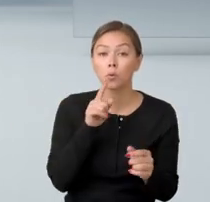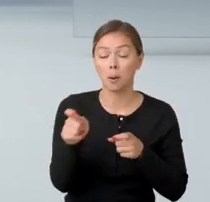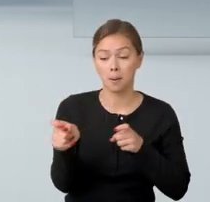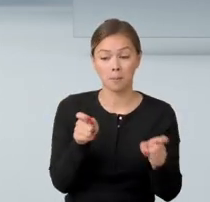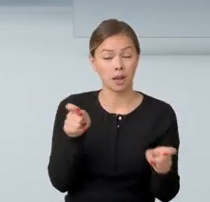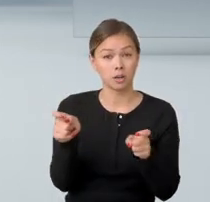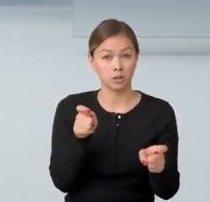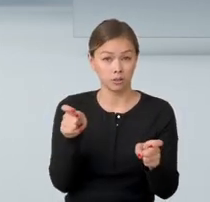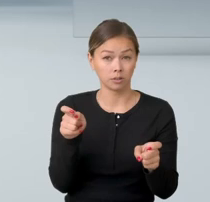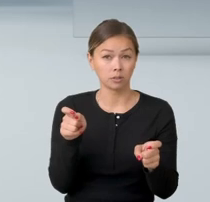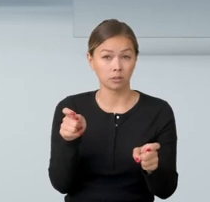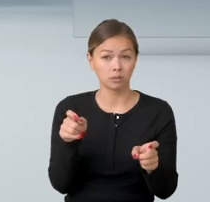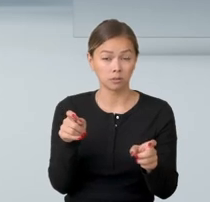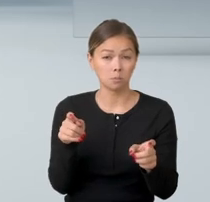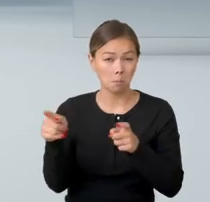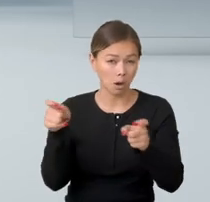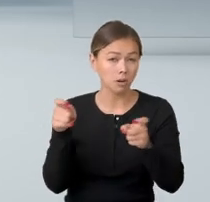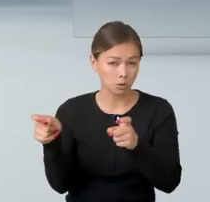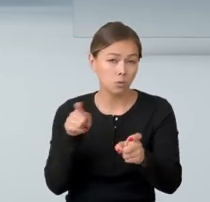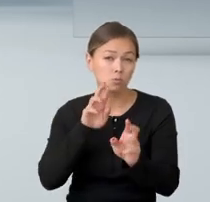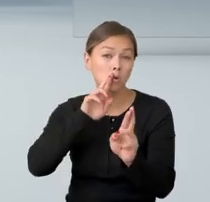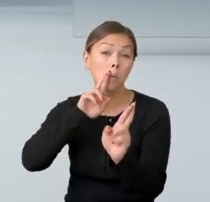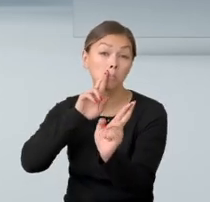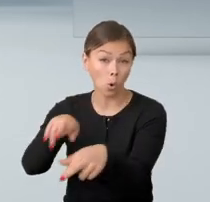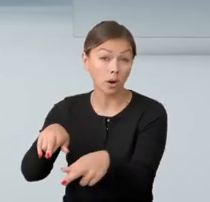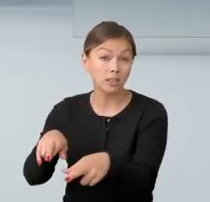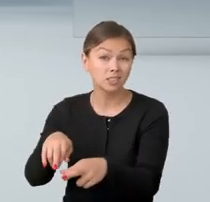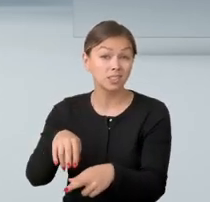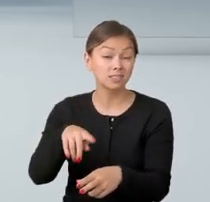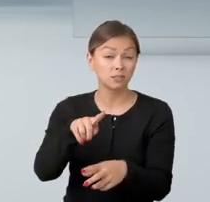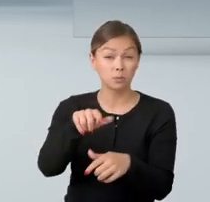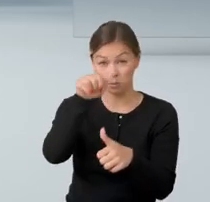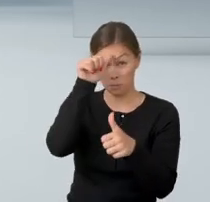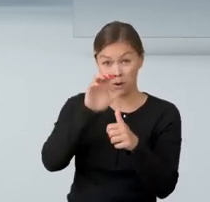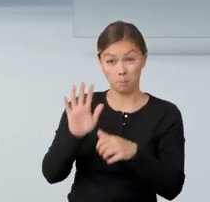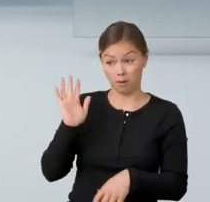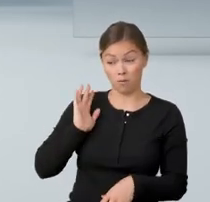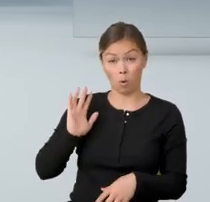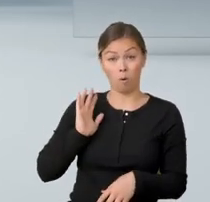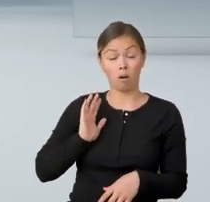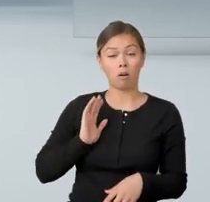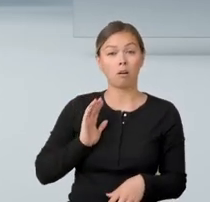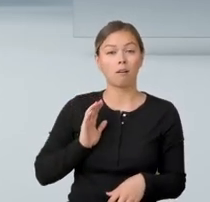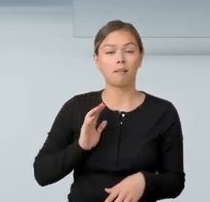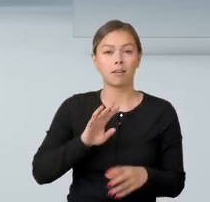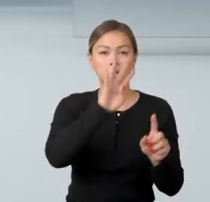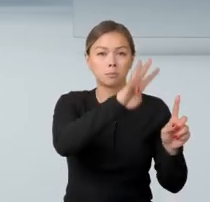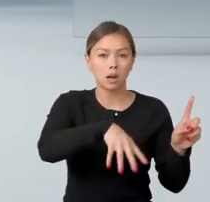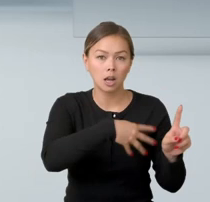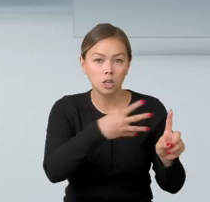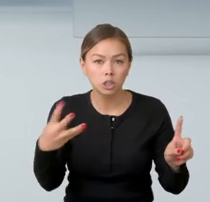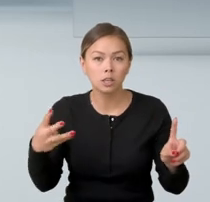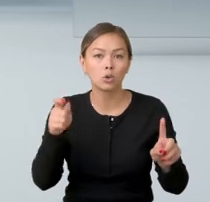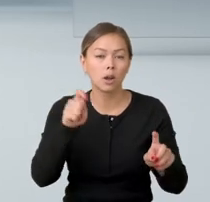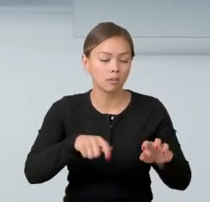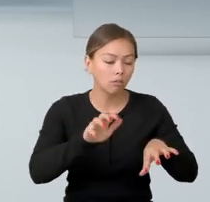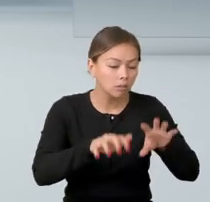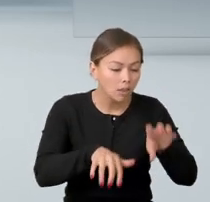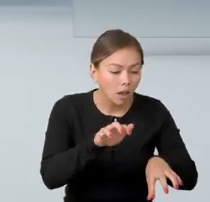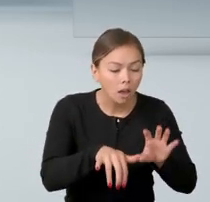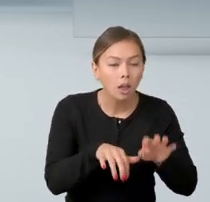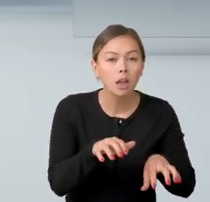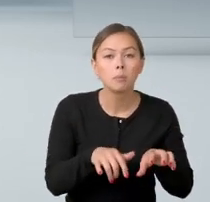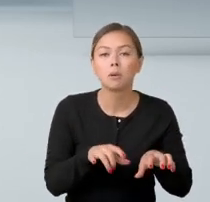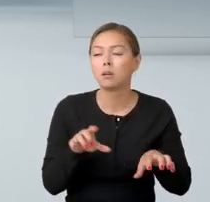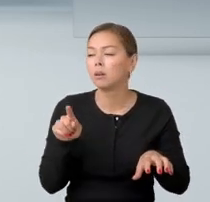of that in terms of managing the uh the management reports as you remember they were